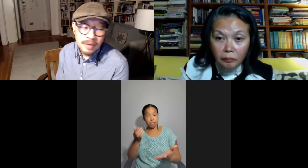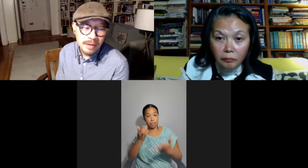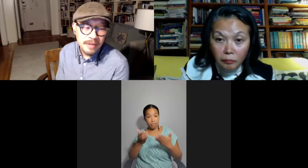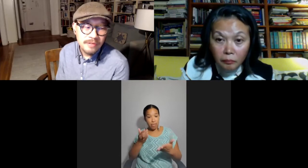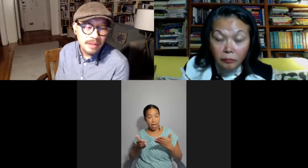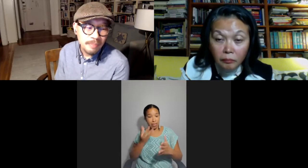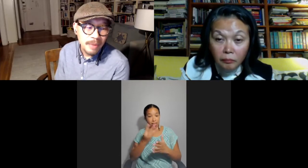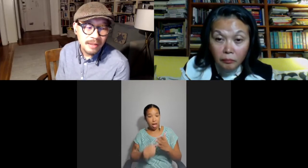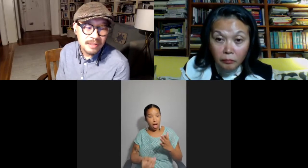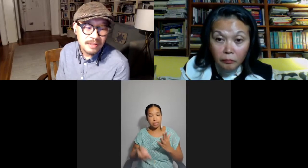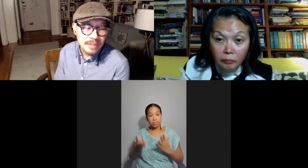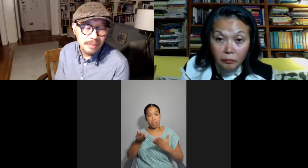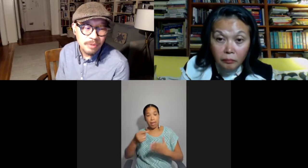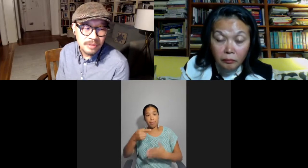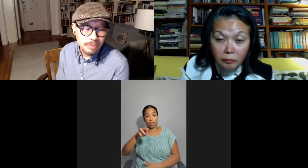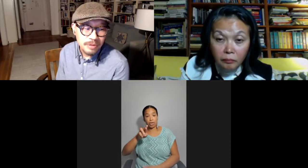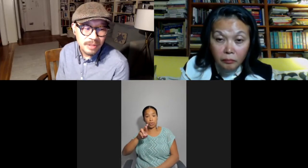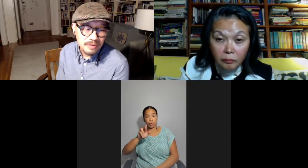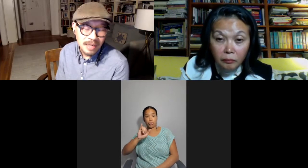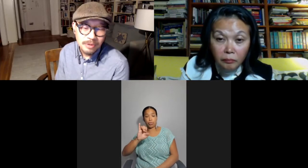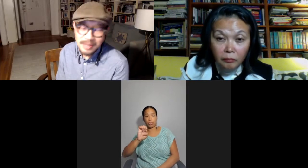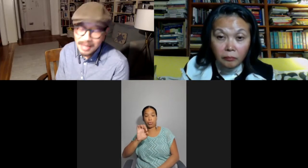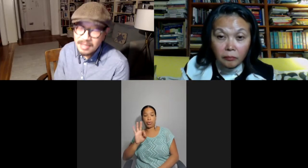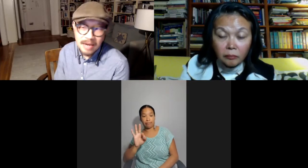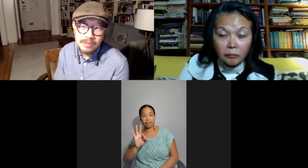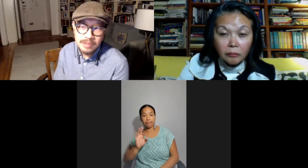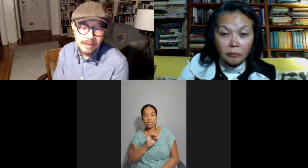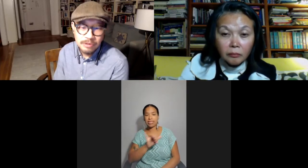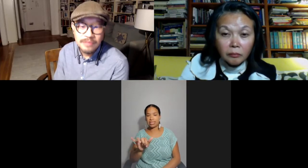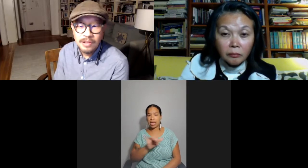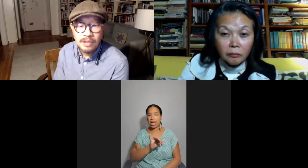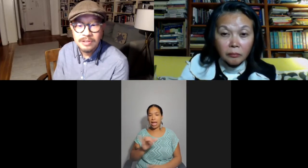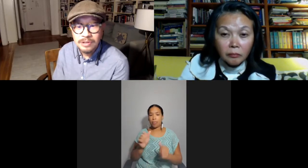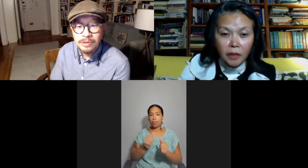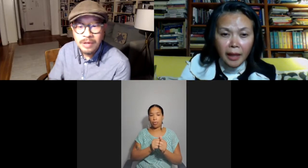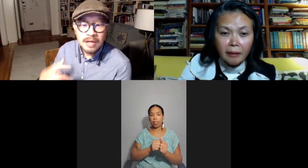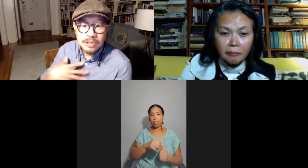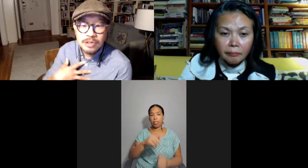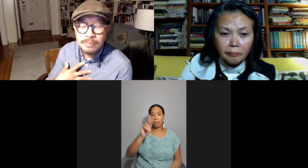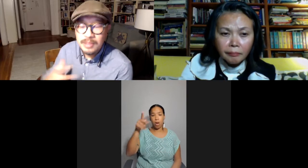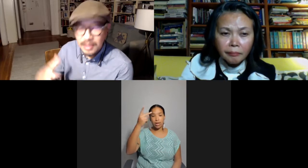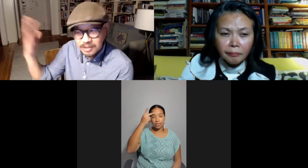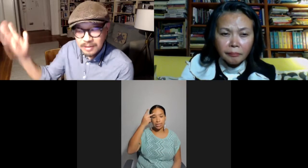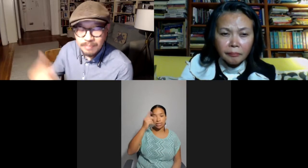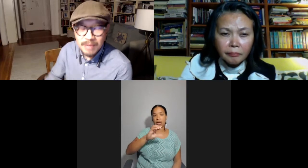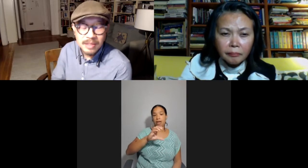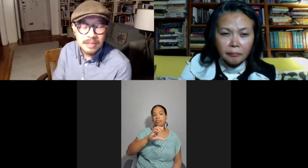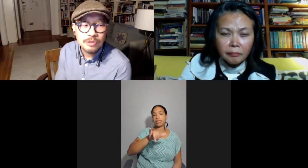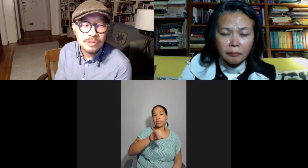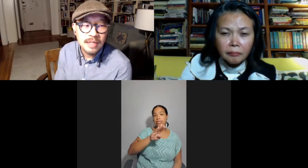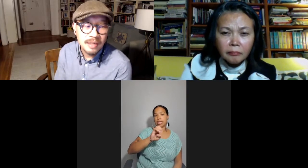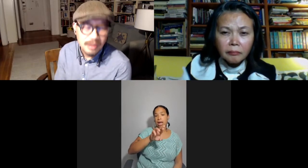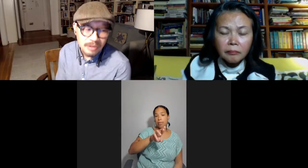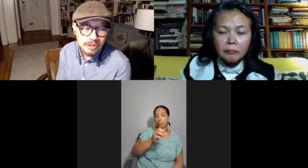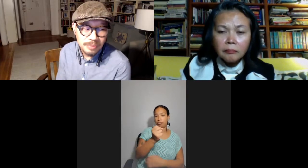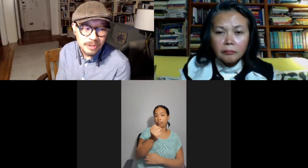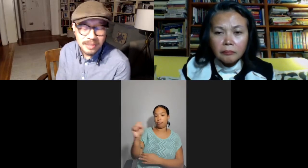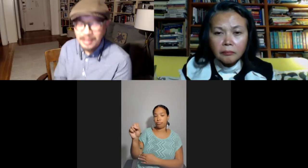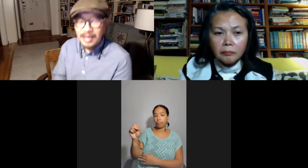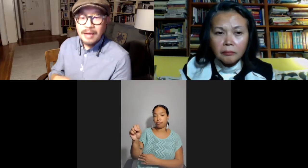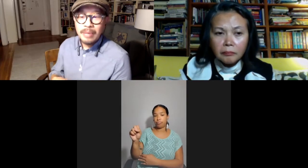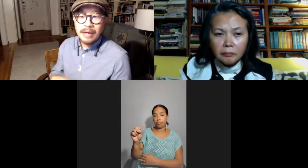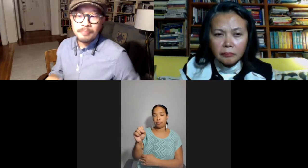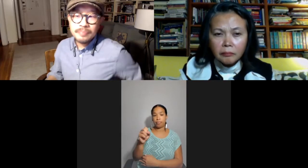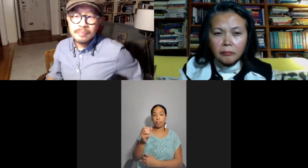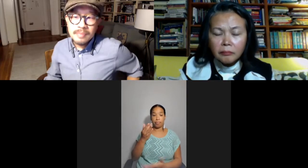you know, even in the politics of cyborgs and the protests of cyborgs, I think that was about grief and loss too, but maybe in a social setting and also in a personal